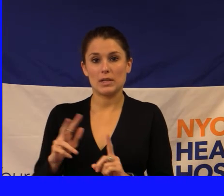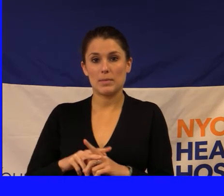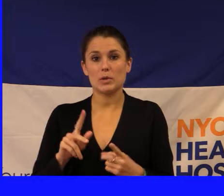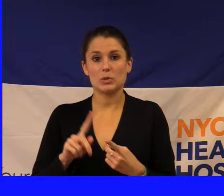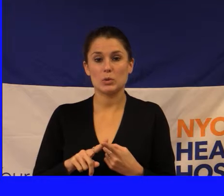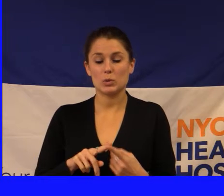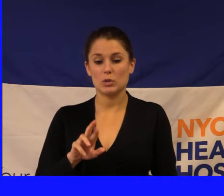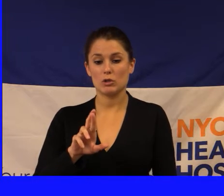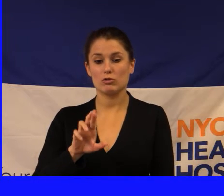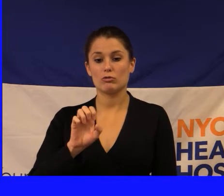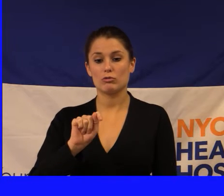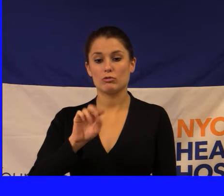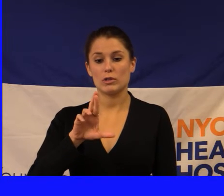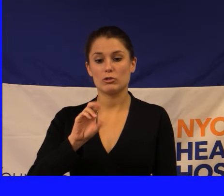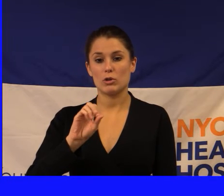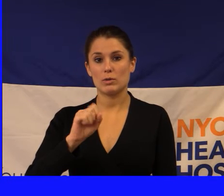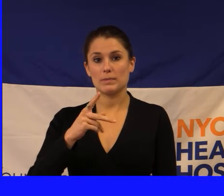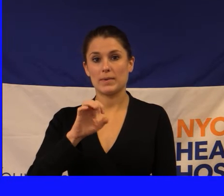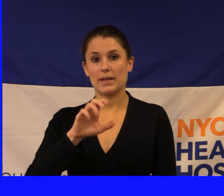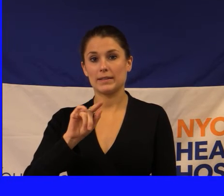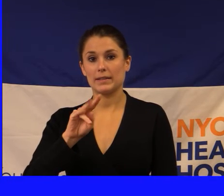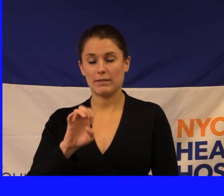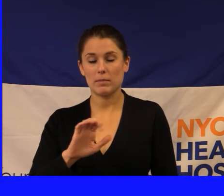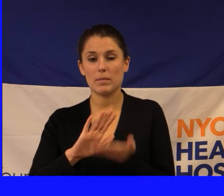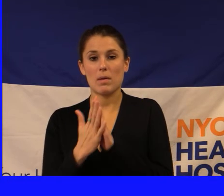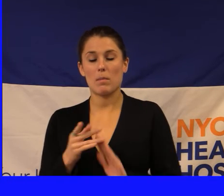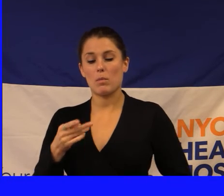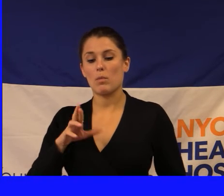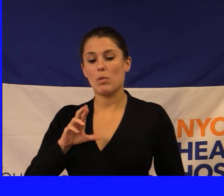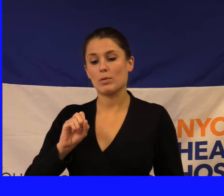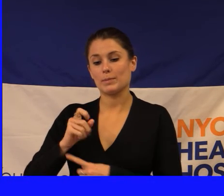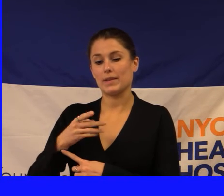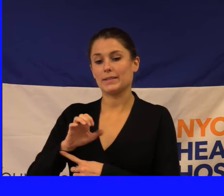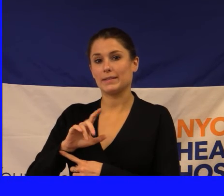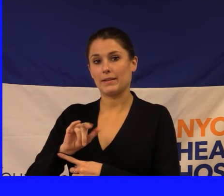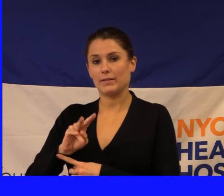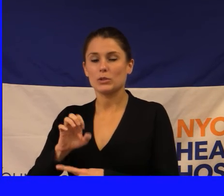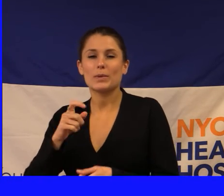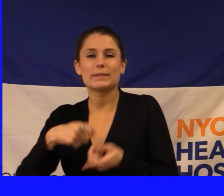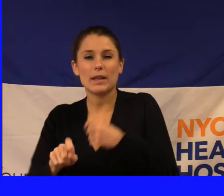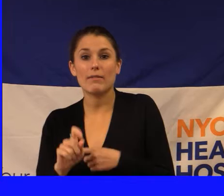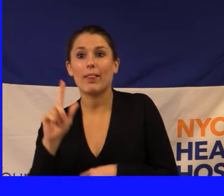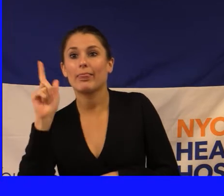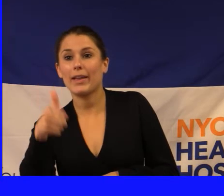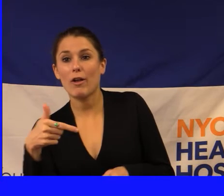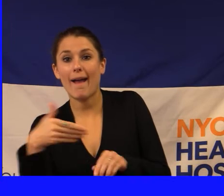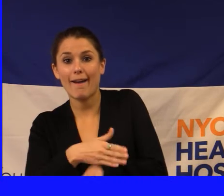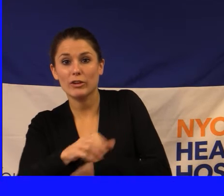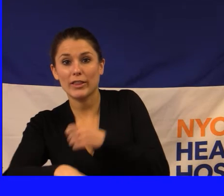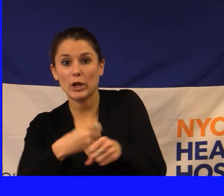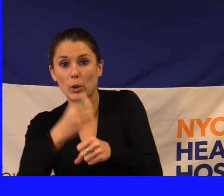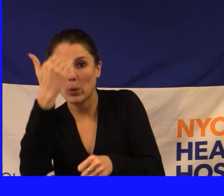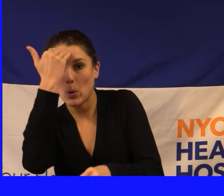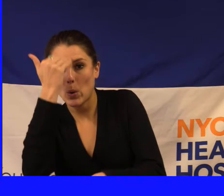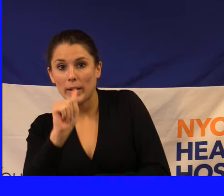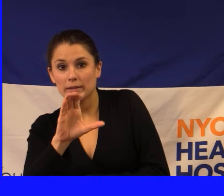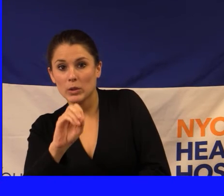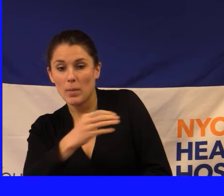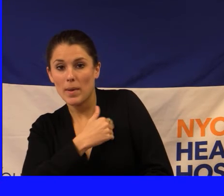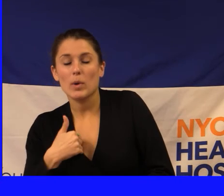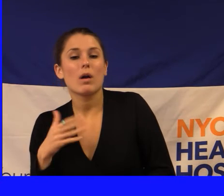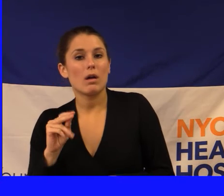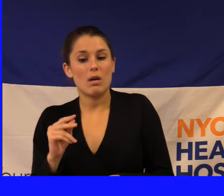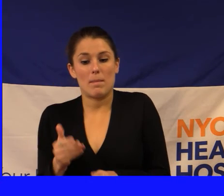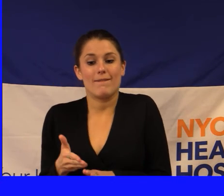retrospective to prospective. So we now know at the beginning of the year who our ACO members are and what we should be doing